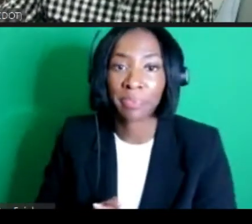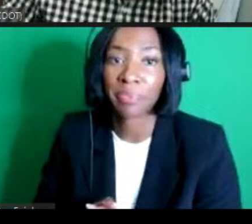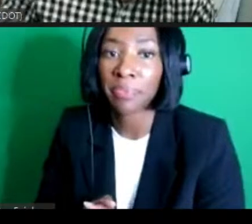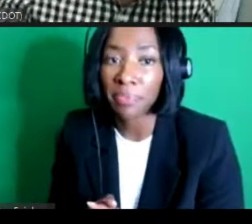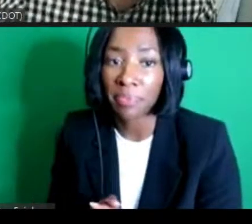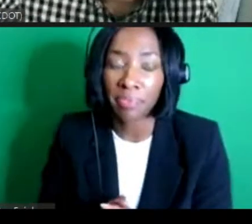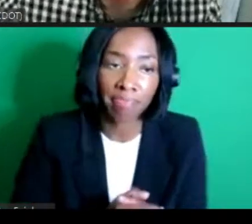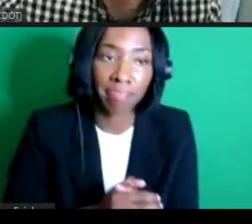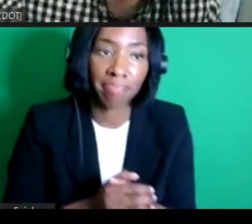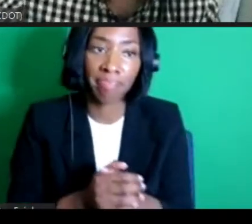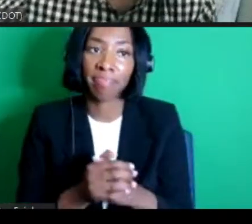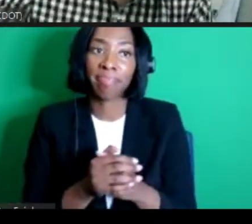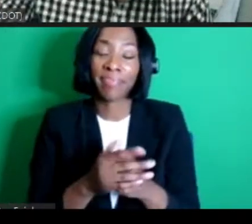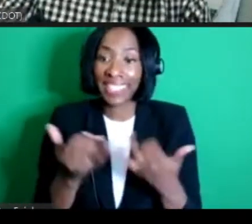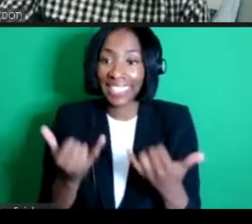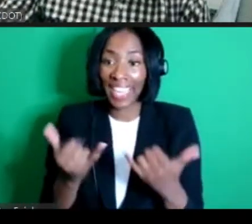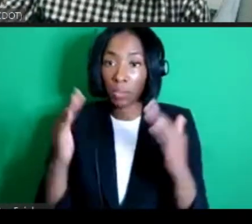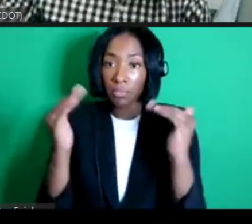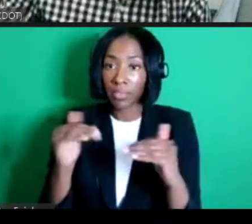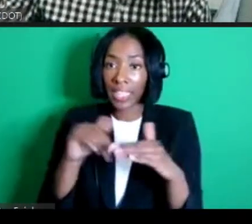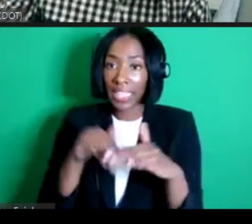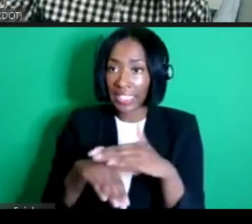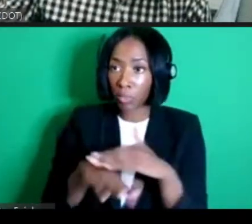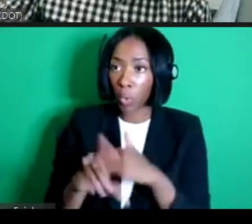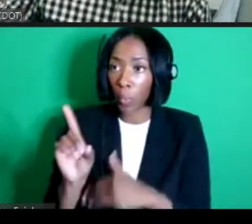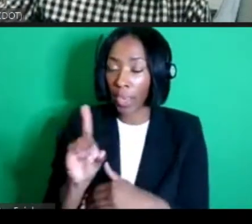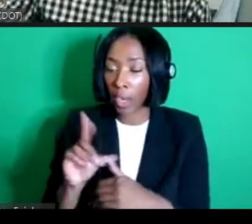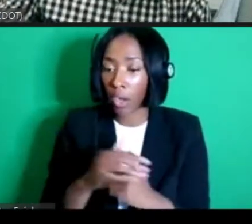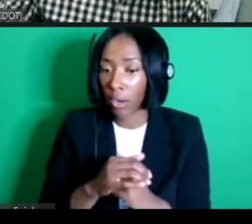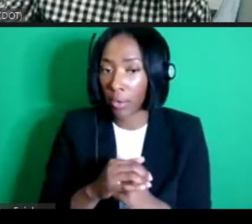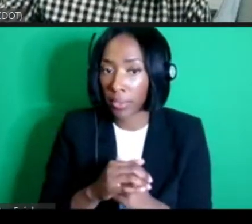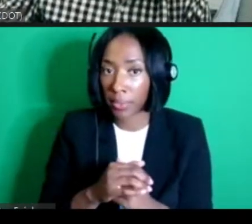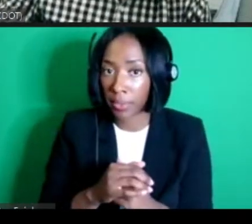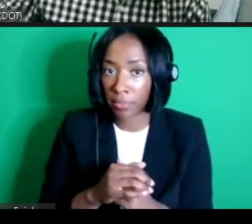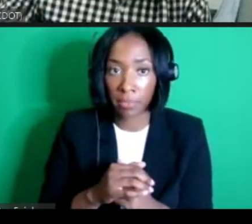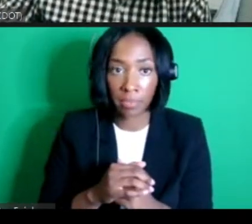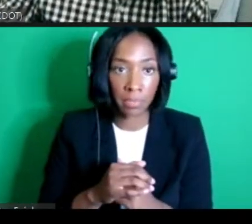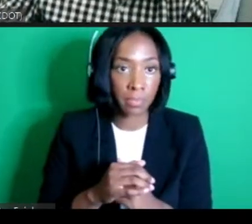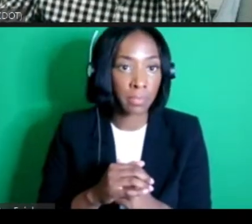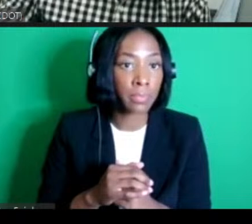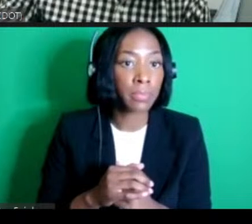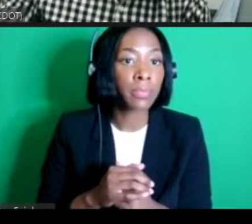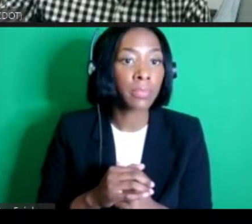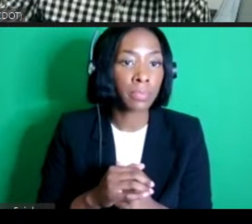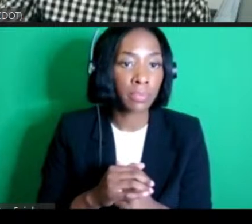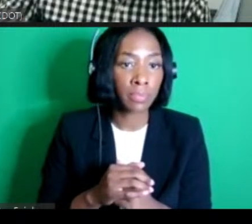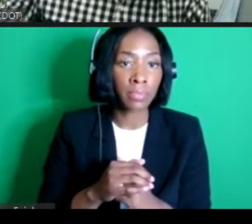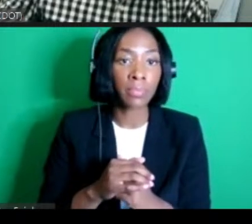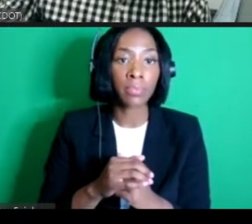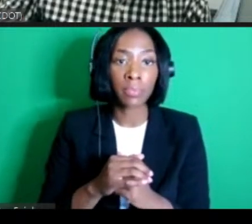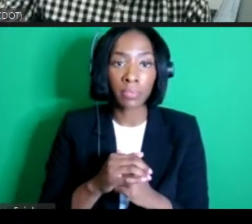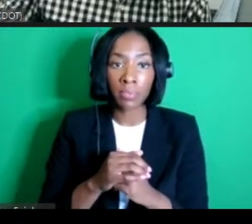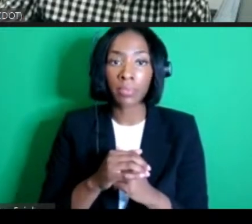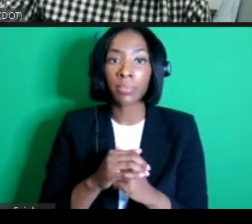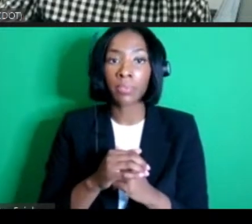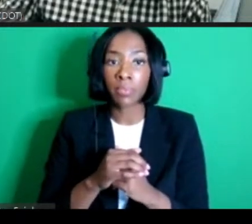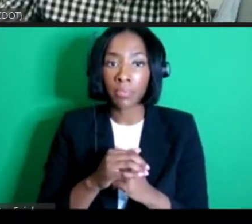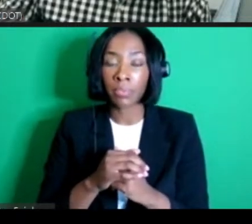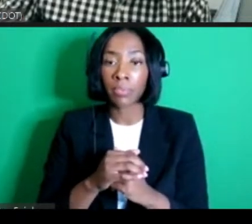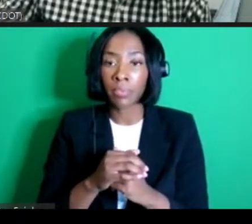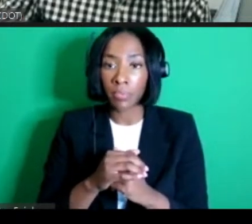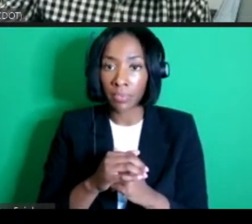So next up is accessibility in the DNC, presented by Robert Jones, Accessibility Advisor for the DNC.